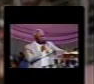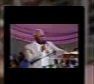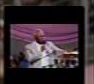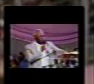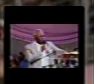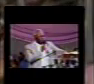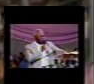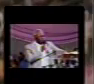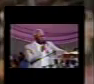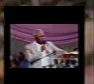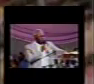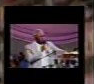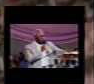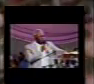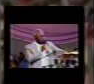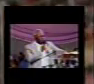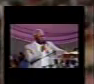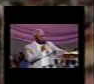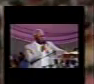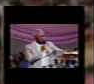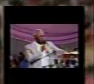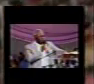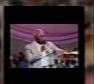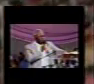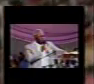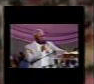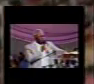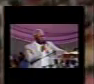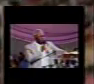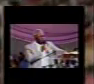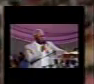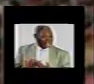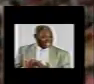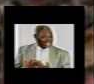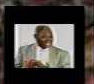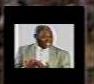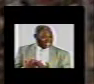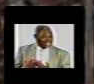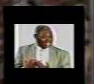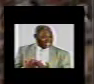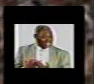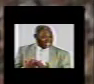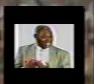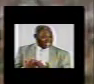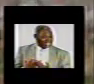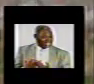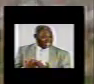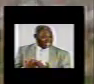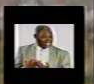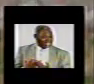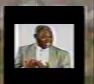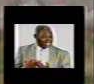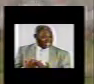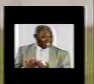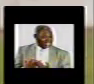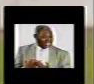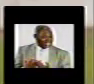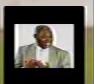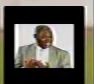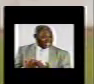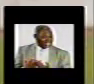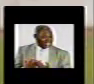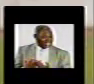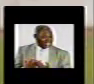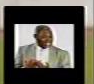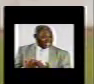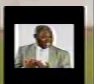too. One with the Father, my blood makes you brown new. So what other proof do you need that God loves you? I do not know what